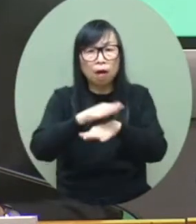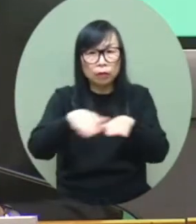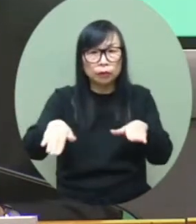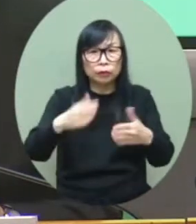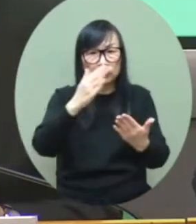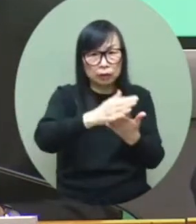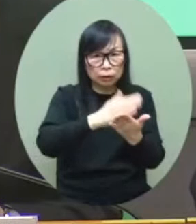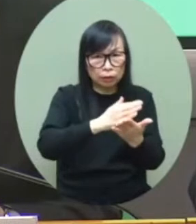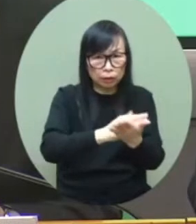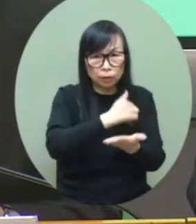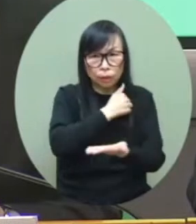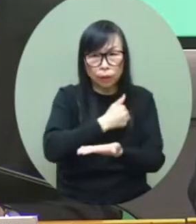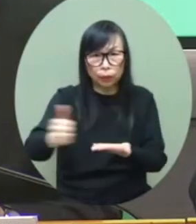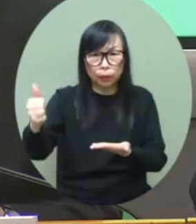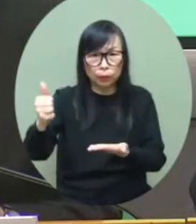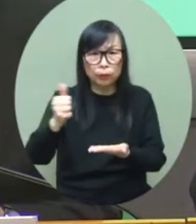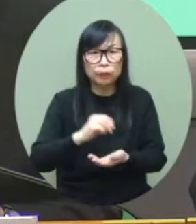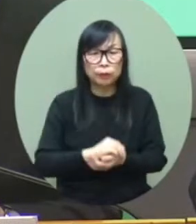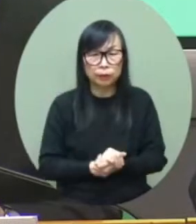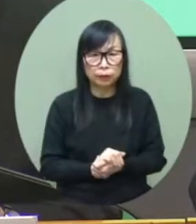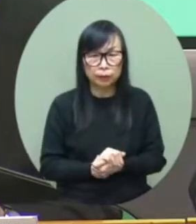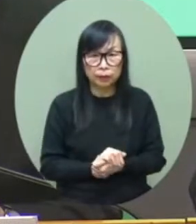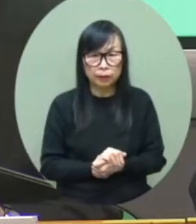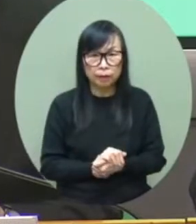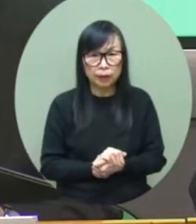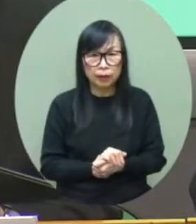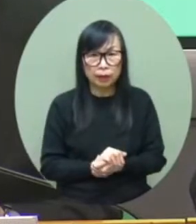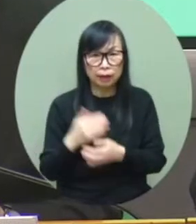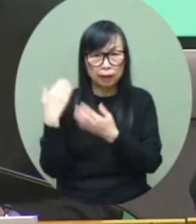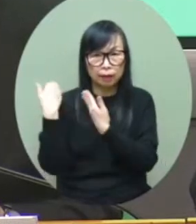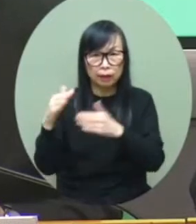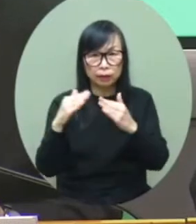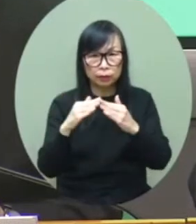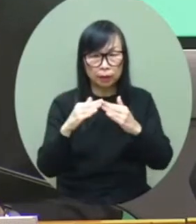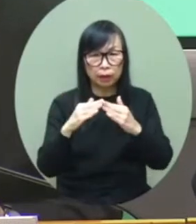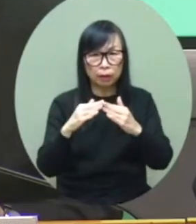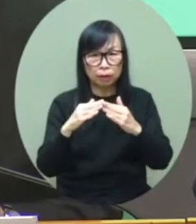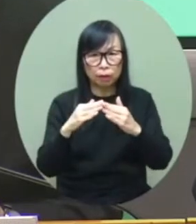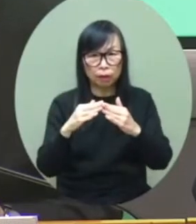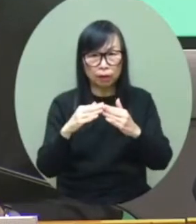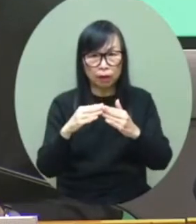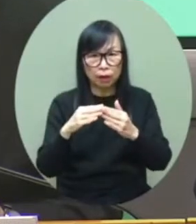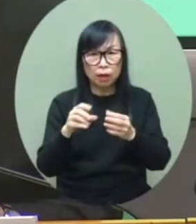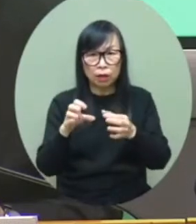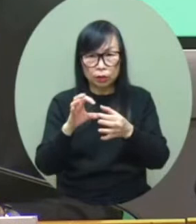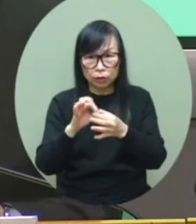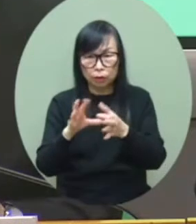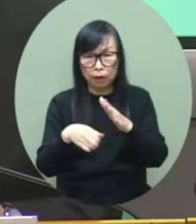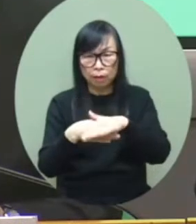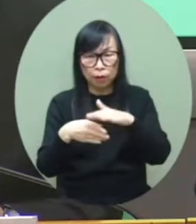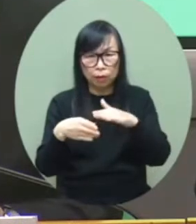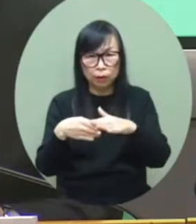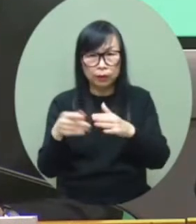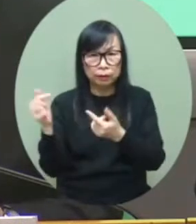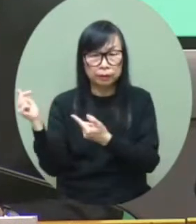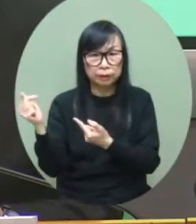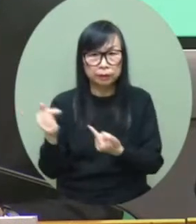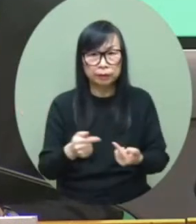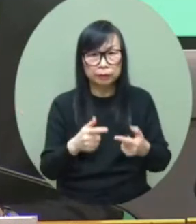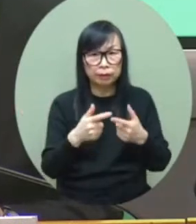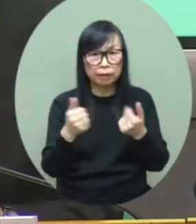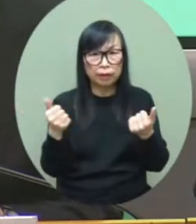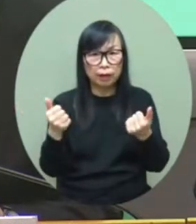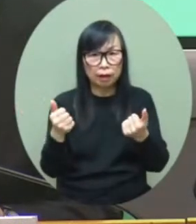rehearsal drills and to make sure that we are fully prepared and all the BCPs will operate smoothly when they